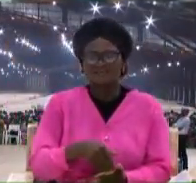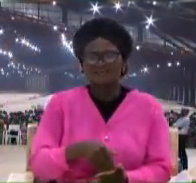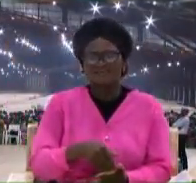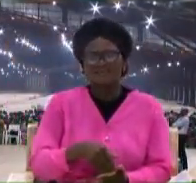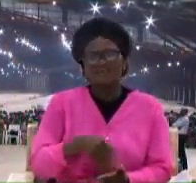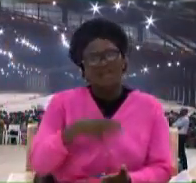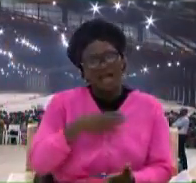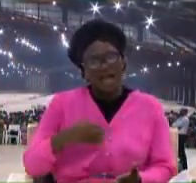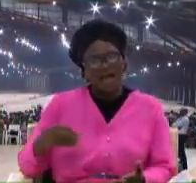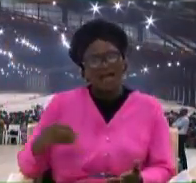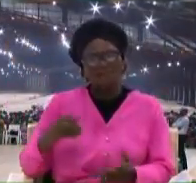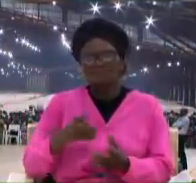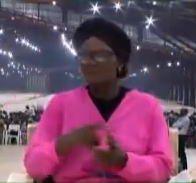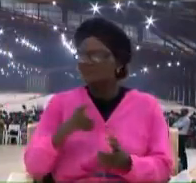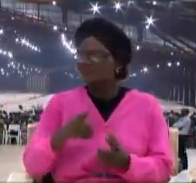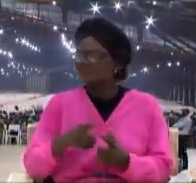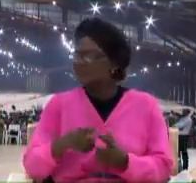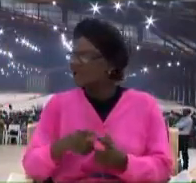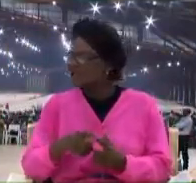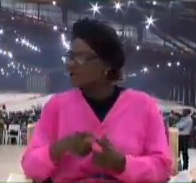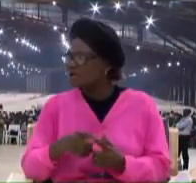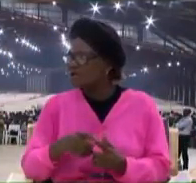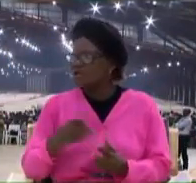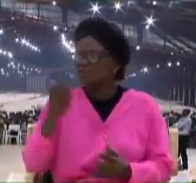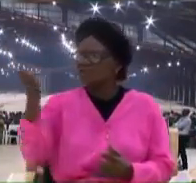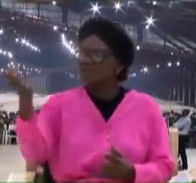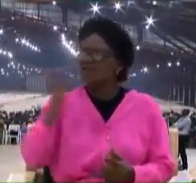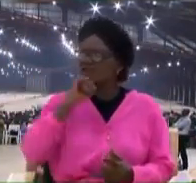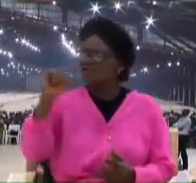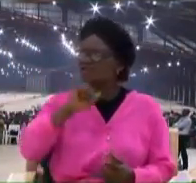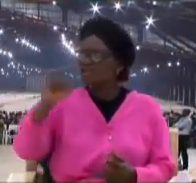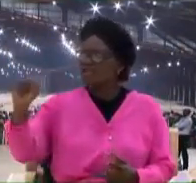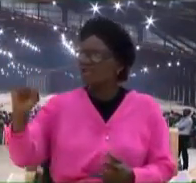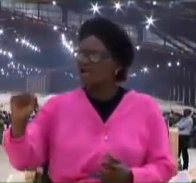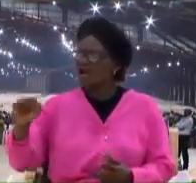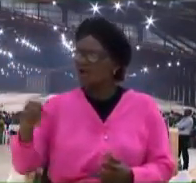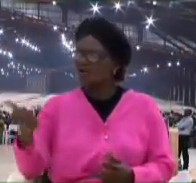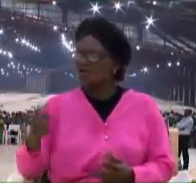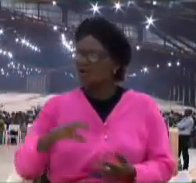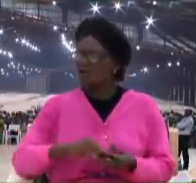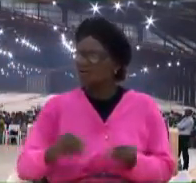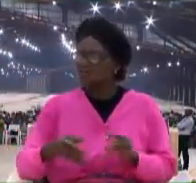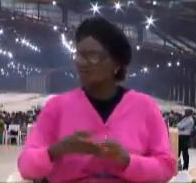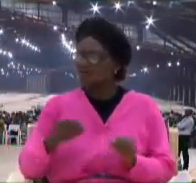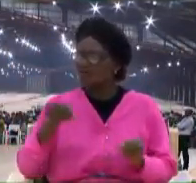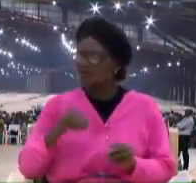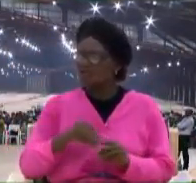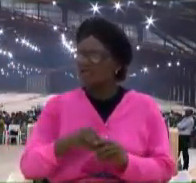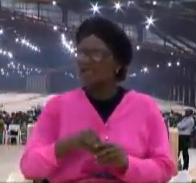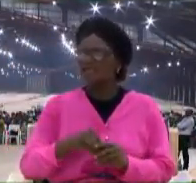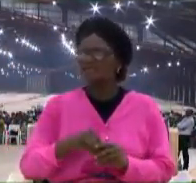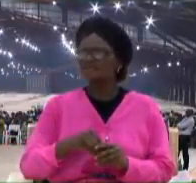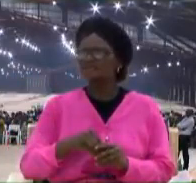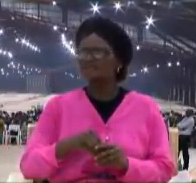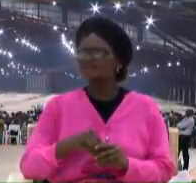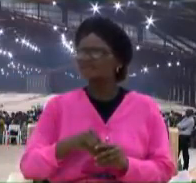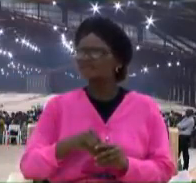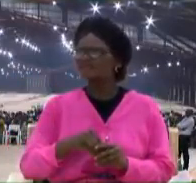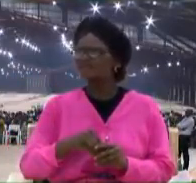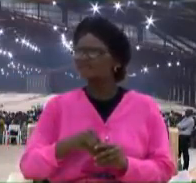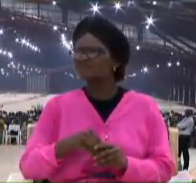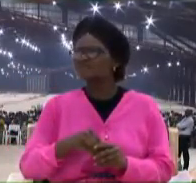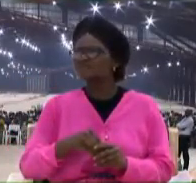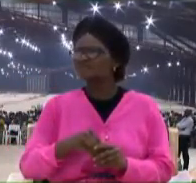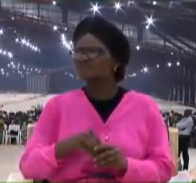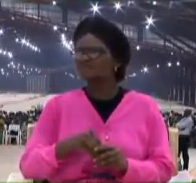And then there is yet a third story. In 1 Kings chapter 19,